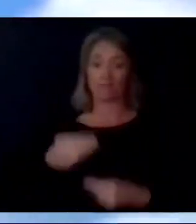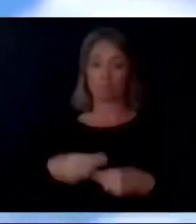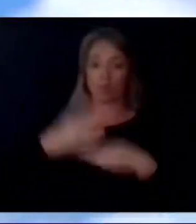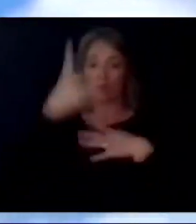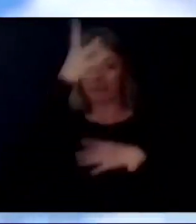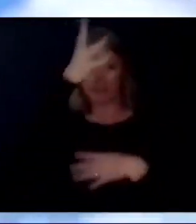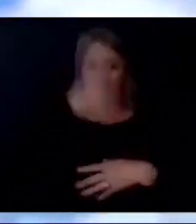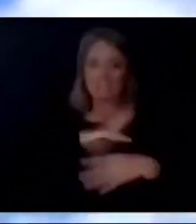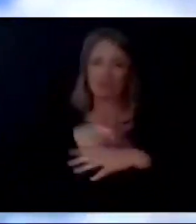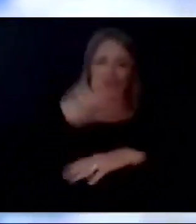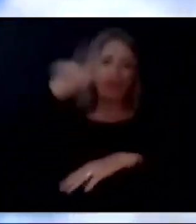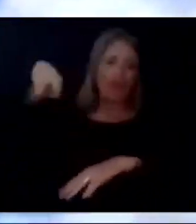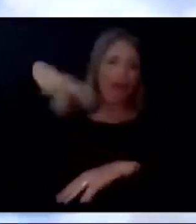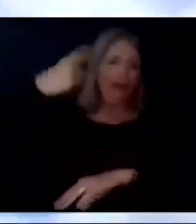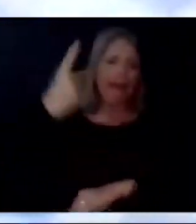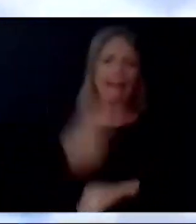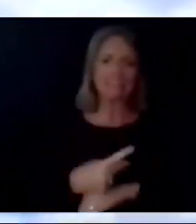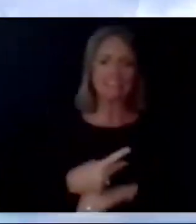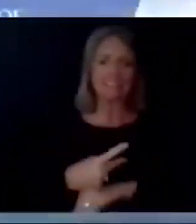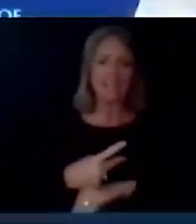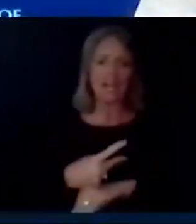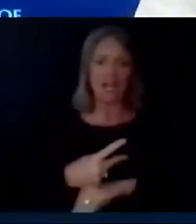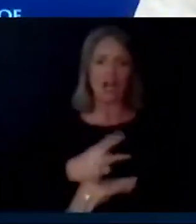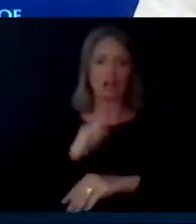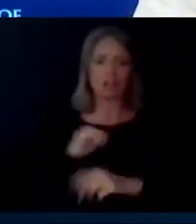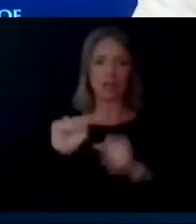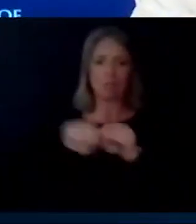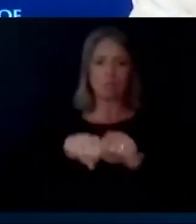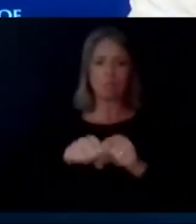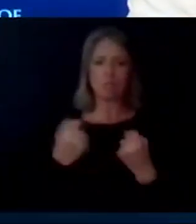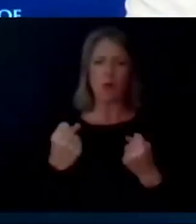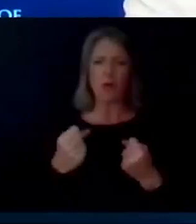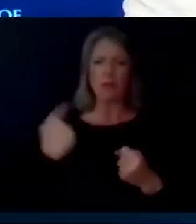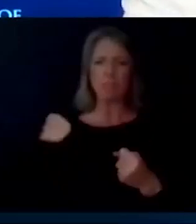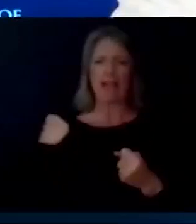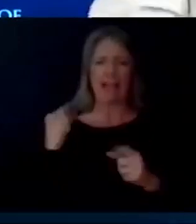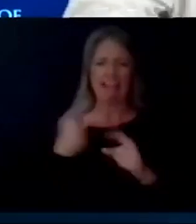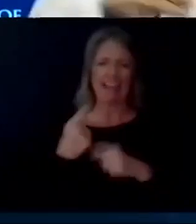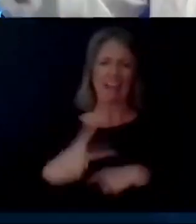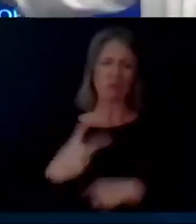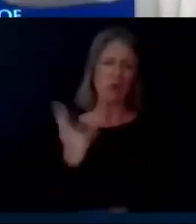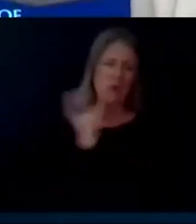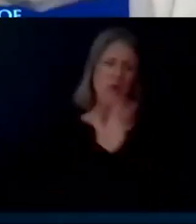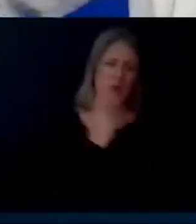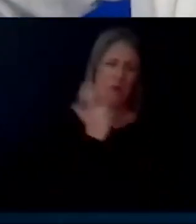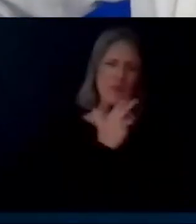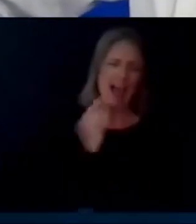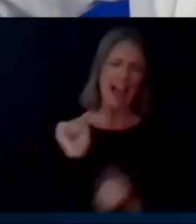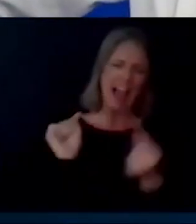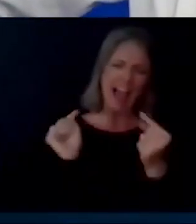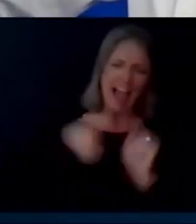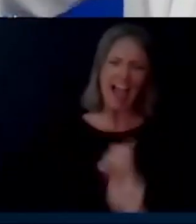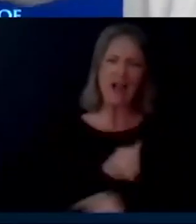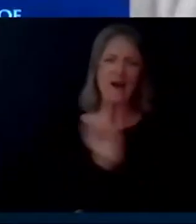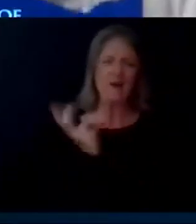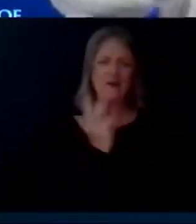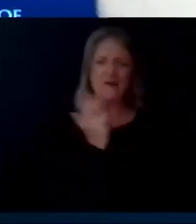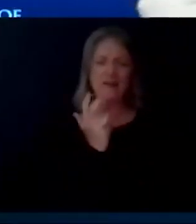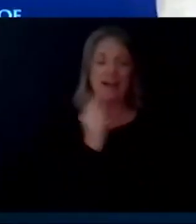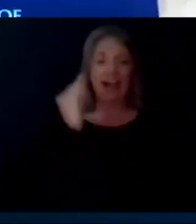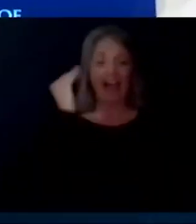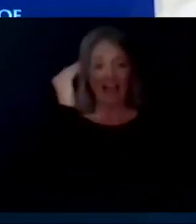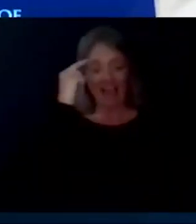down. I mean, it looked like he busted his back right in half. So, ow. Okay. Yeah, ow. I think I know that just can't be right. Yeah, what are